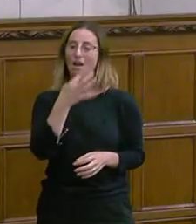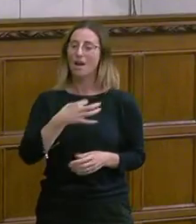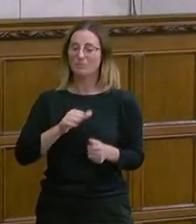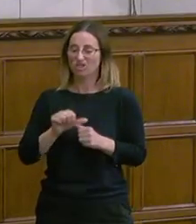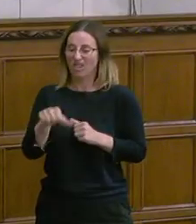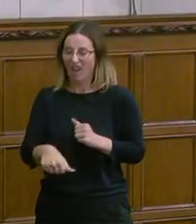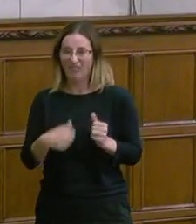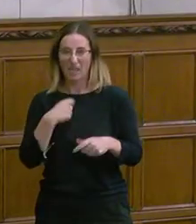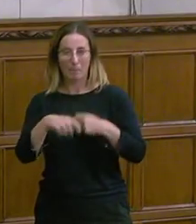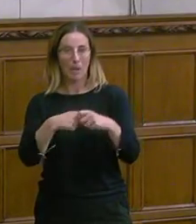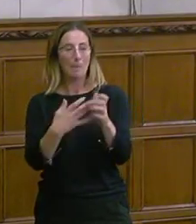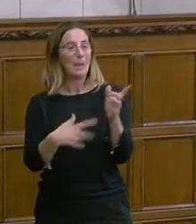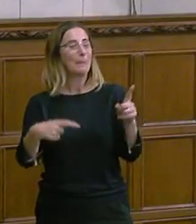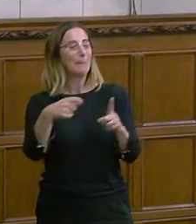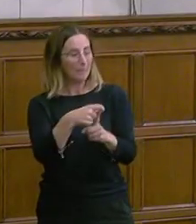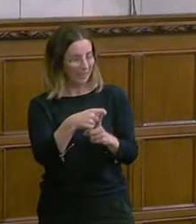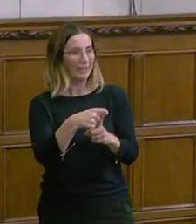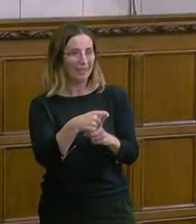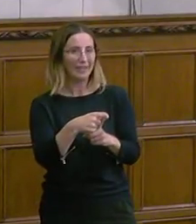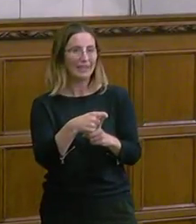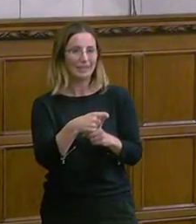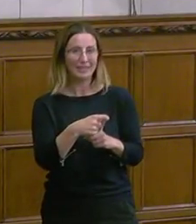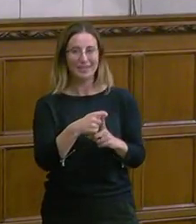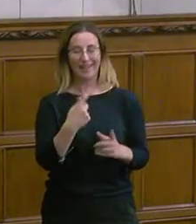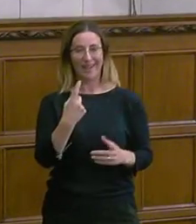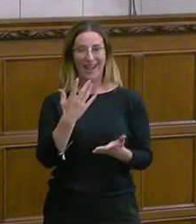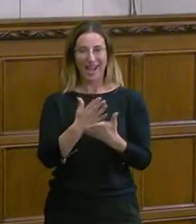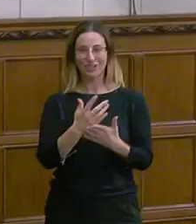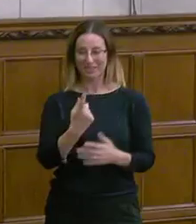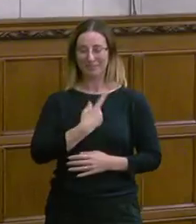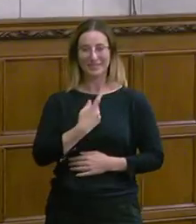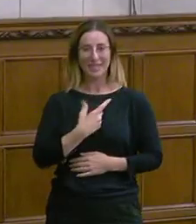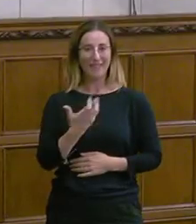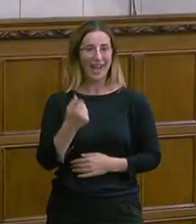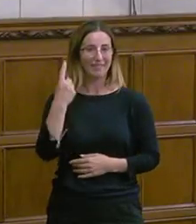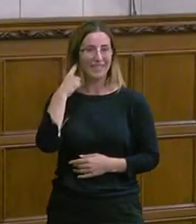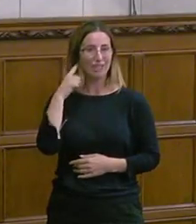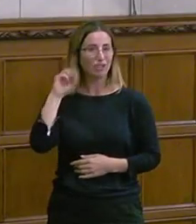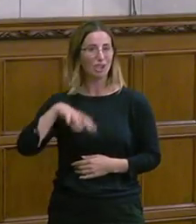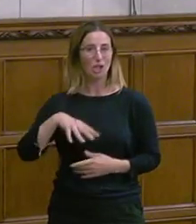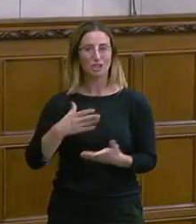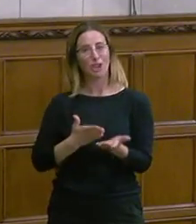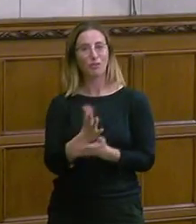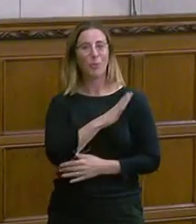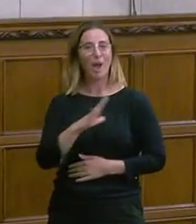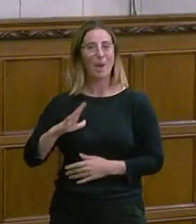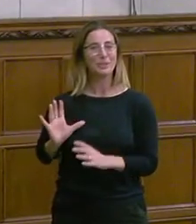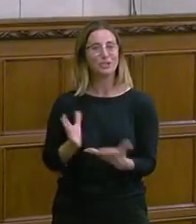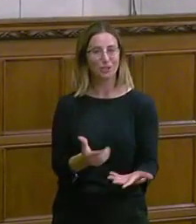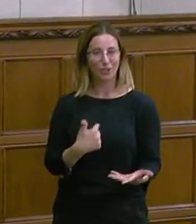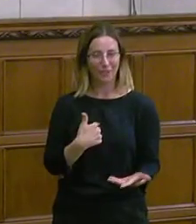actually mentioned in passing one afternoon that I have a hearing impairment from my military service, which I must admit I didn't tell the fire service when I